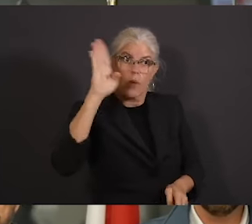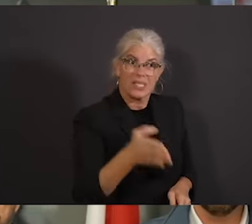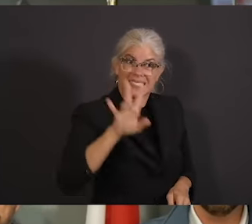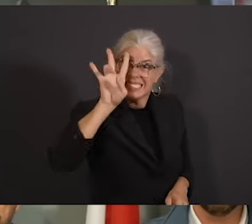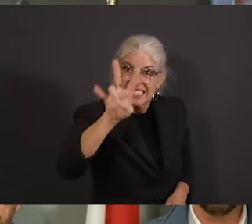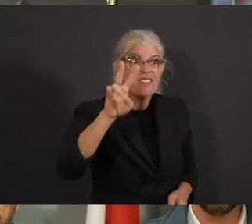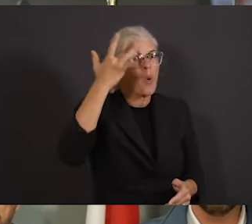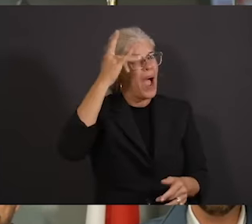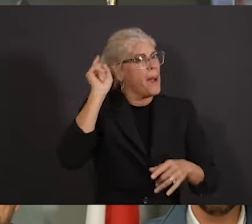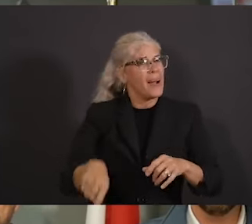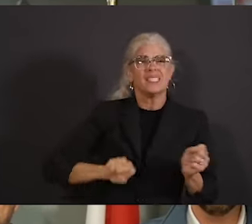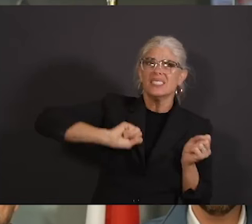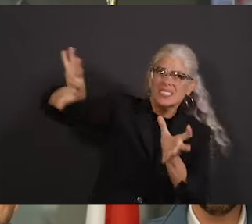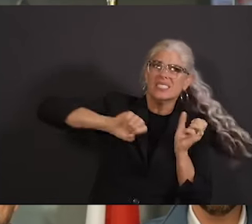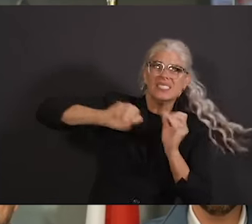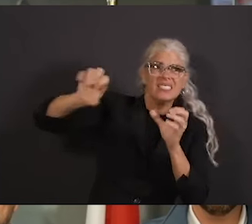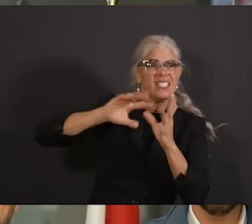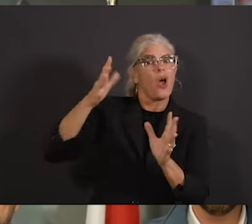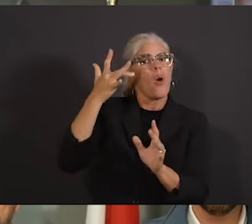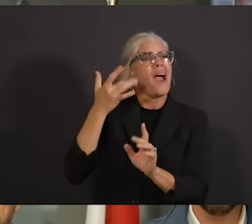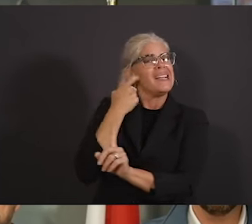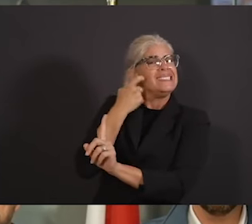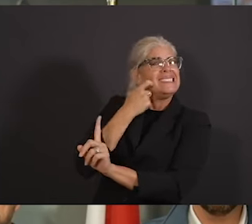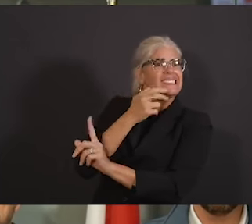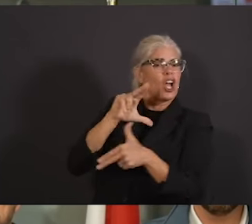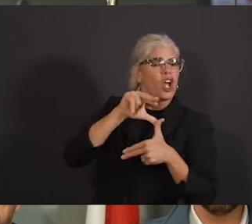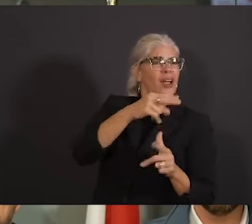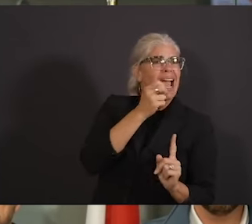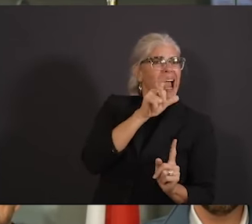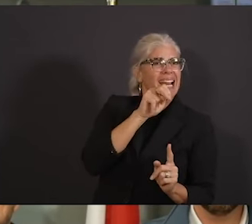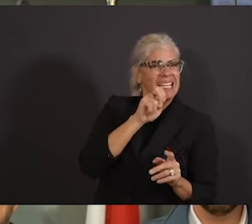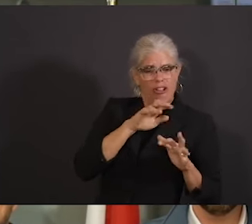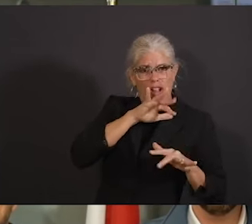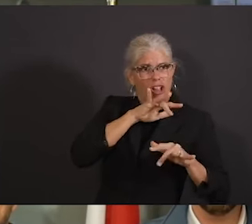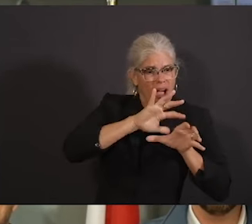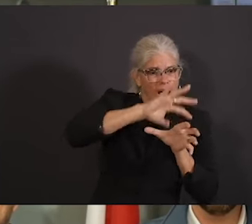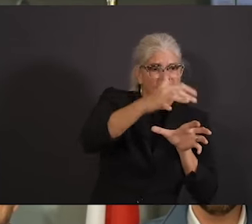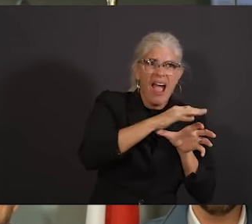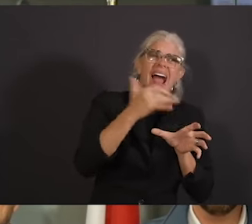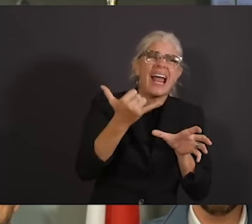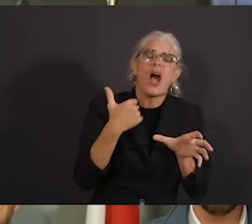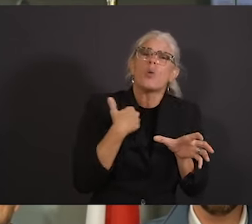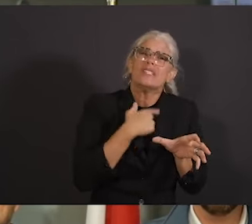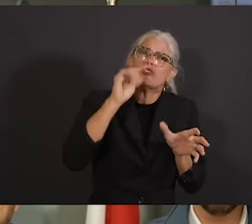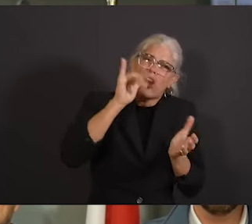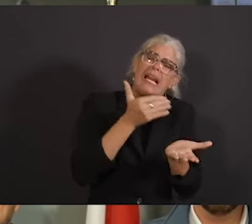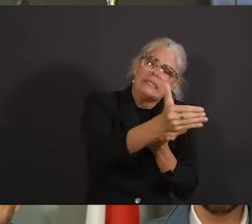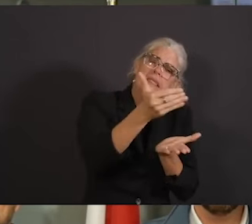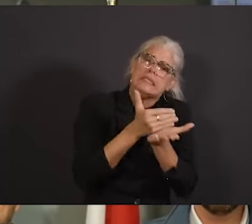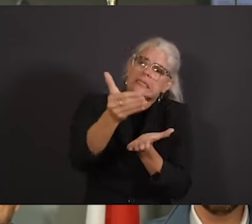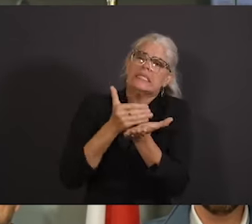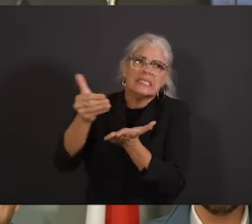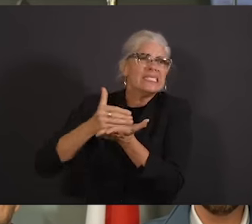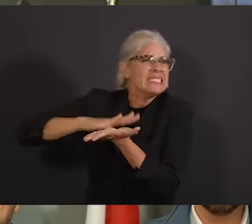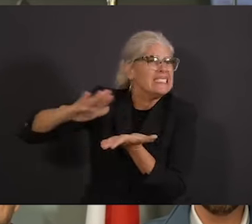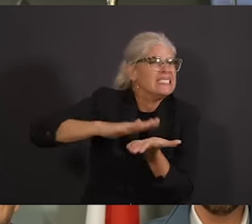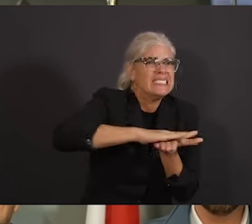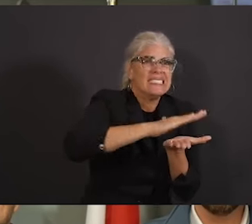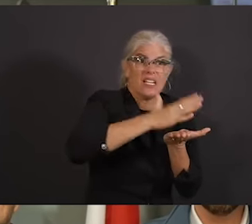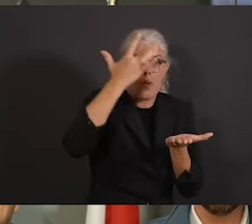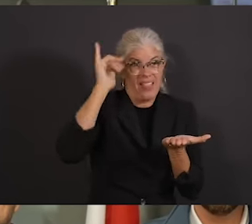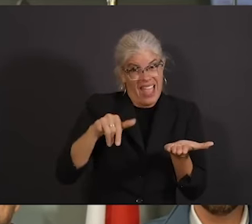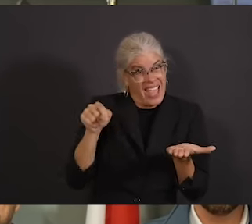We need as much of this debris picked up as possible. This creates a safety hazard, and it also will increase